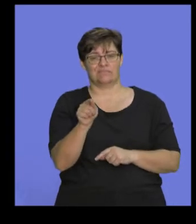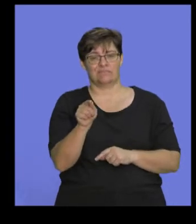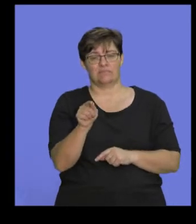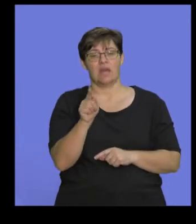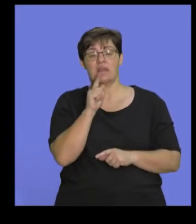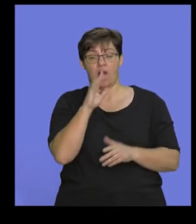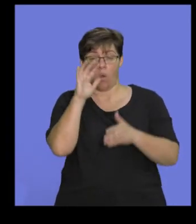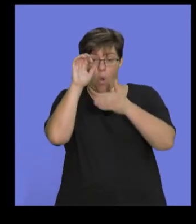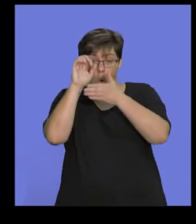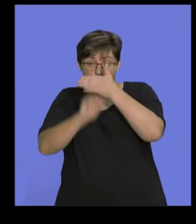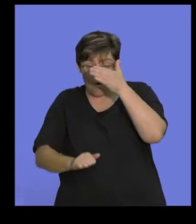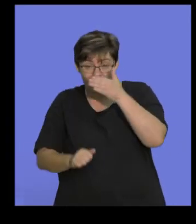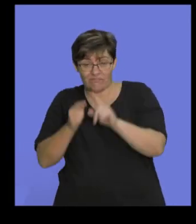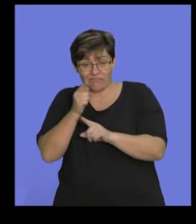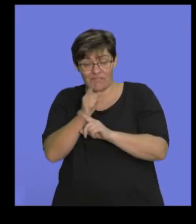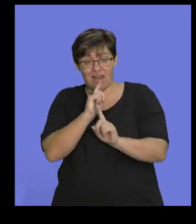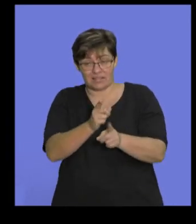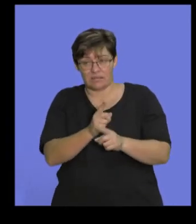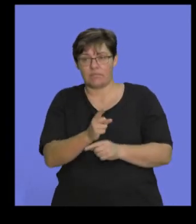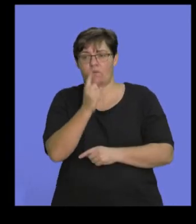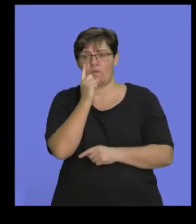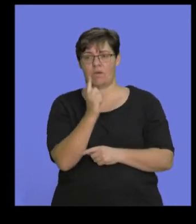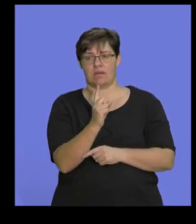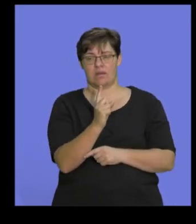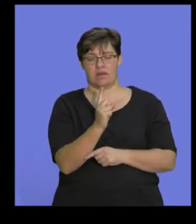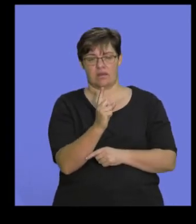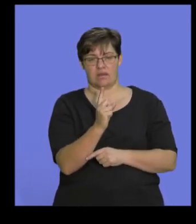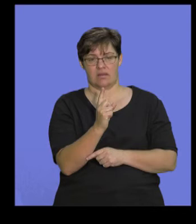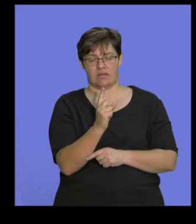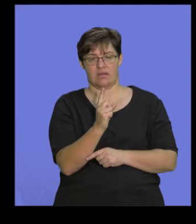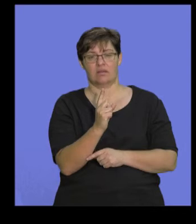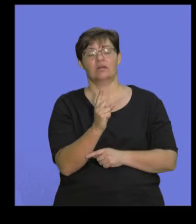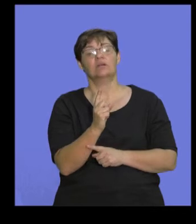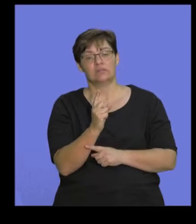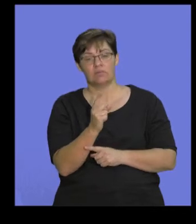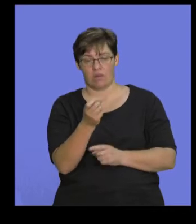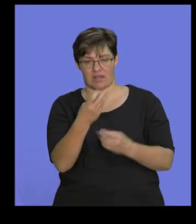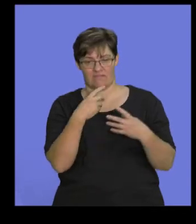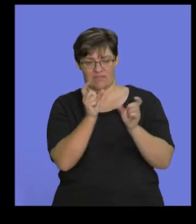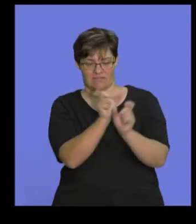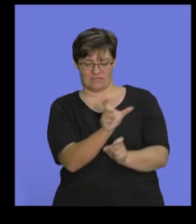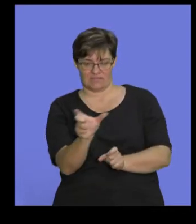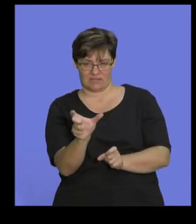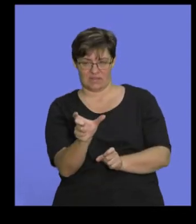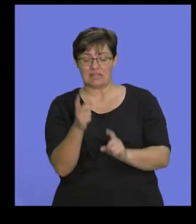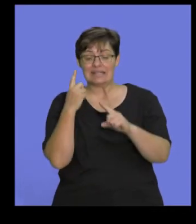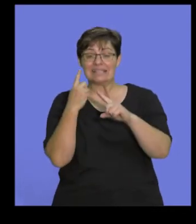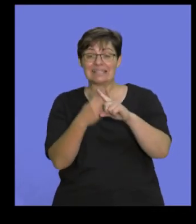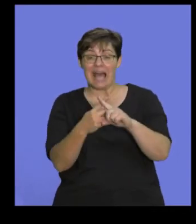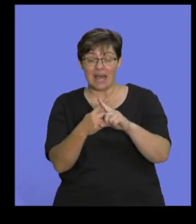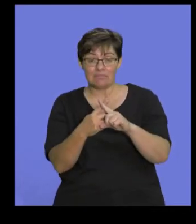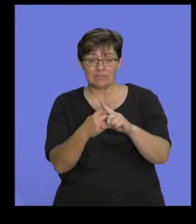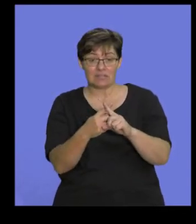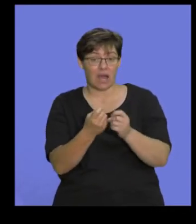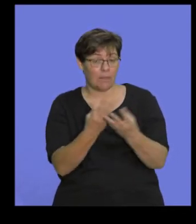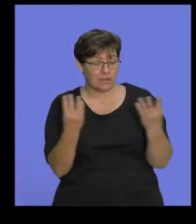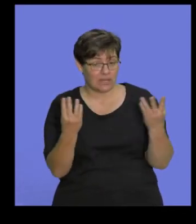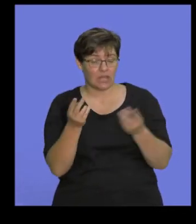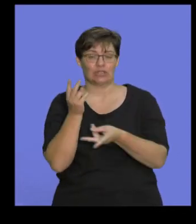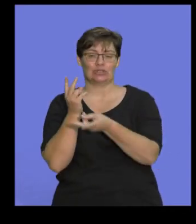And then you subtract 1 here, which will give me that. Then you multiply